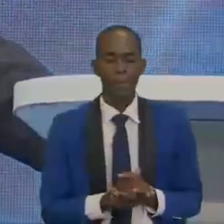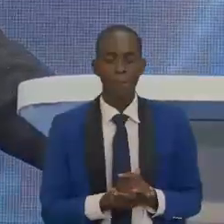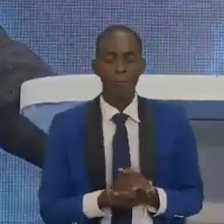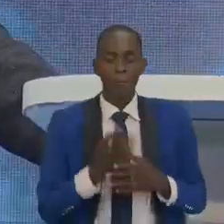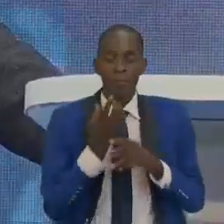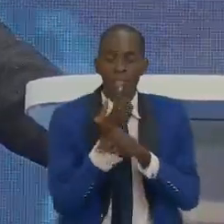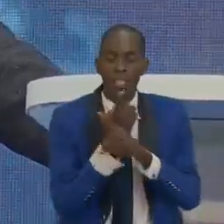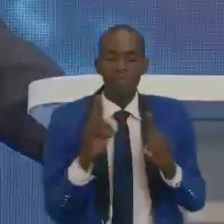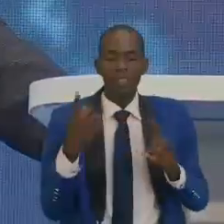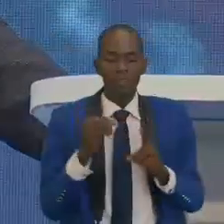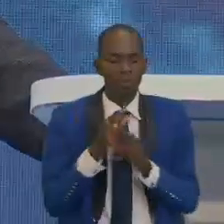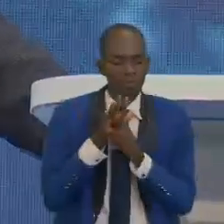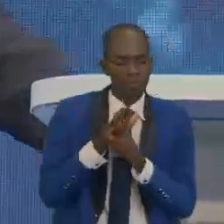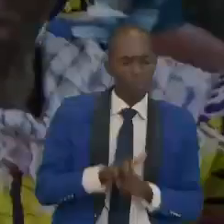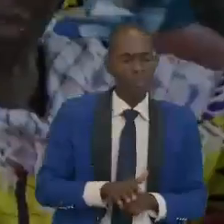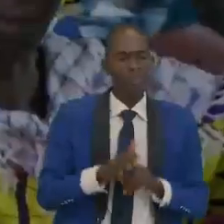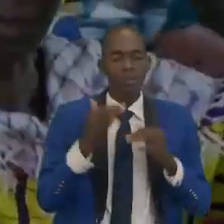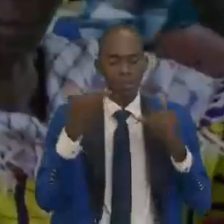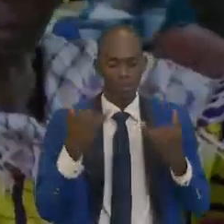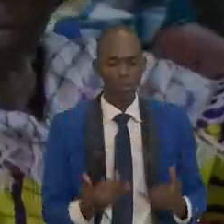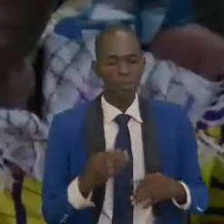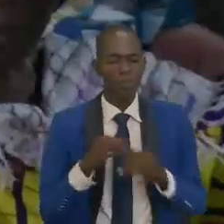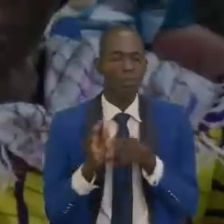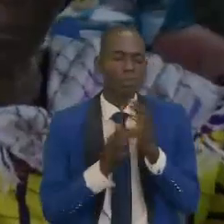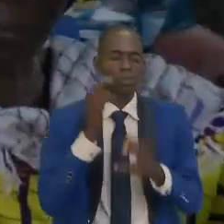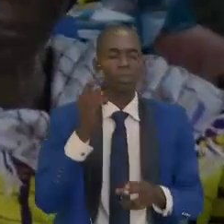Deliver the oppressed right now.